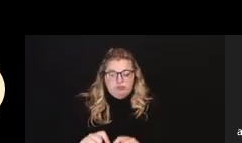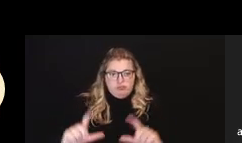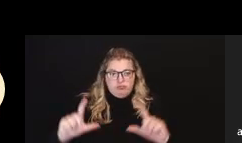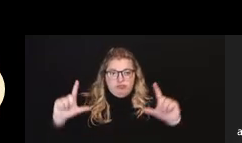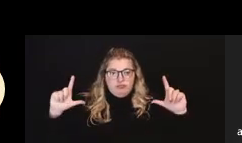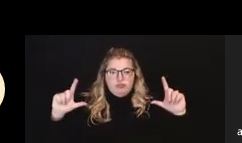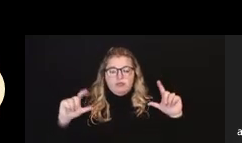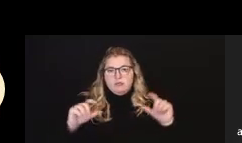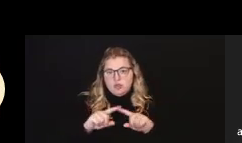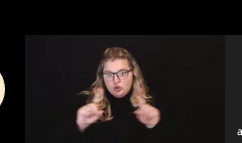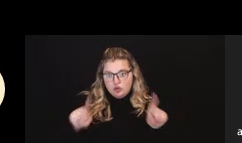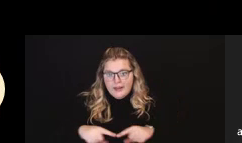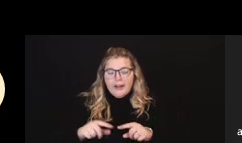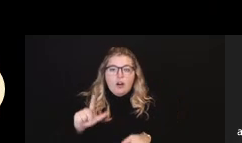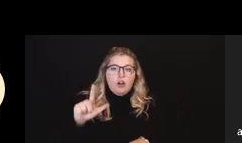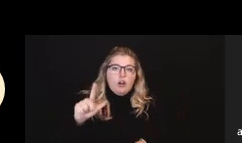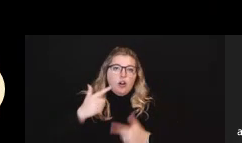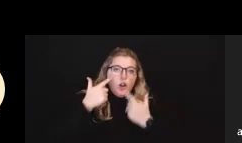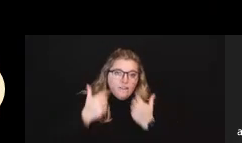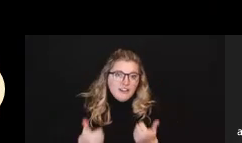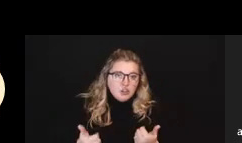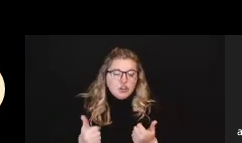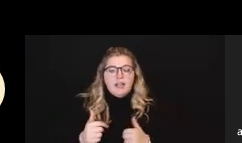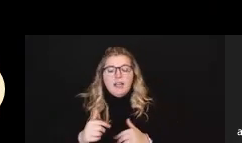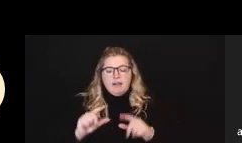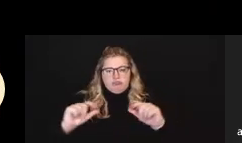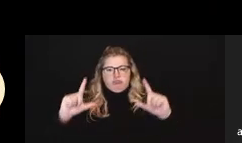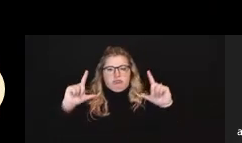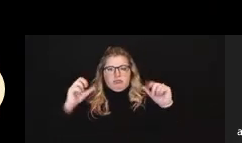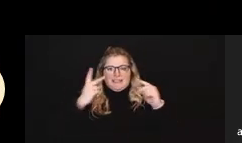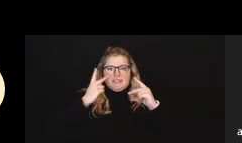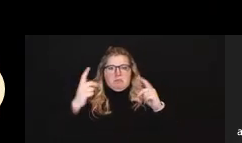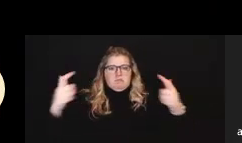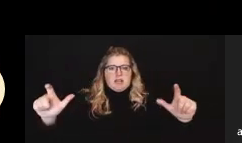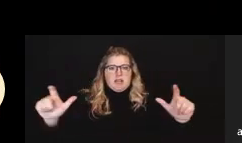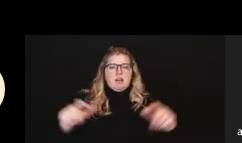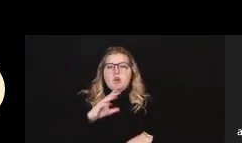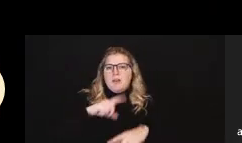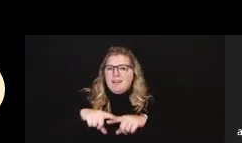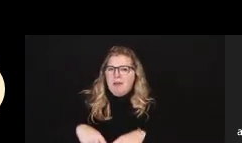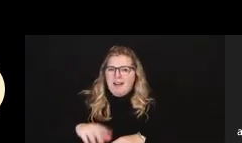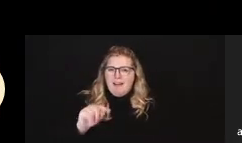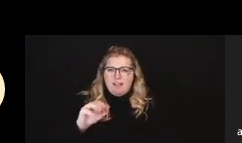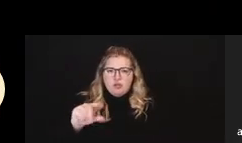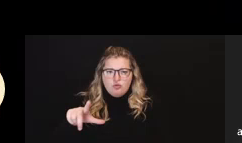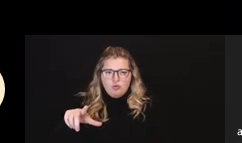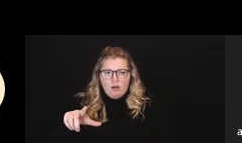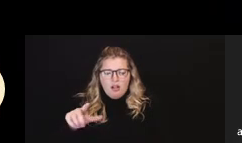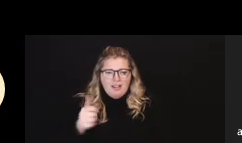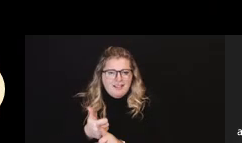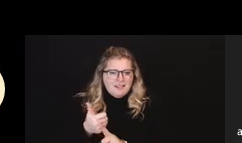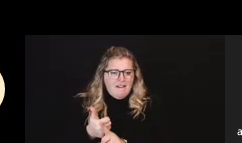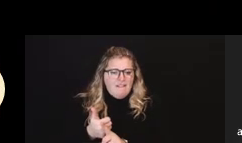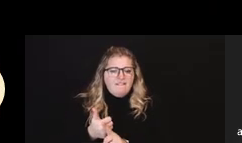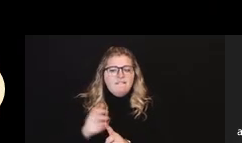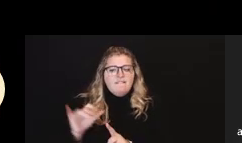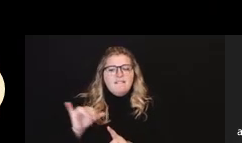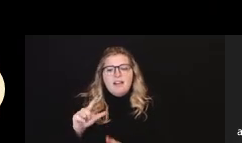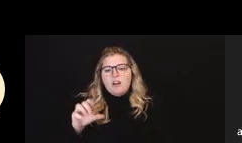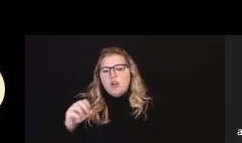vision. It helps to make everything on the page larger. Often, depending on the tool and the way it's done, but often that's done kind of like a loop